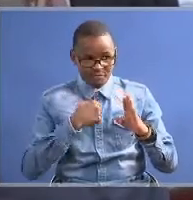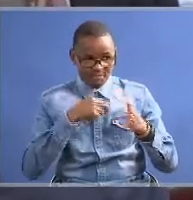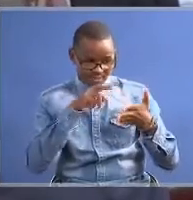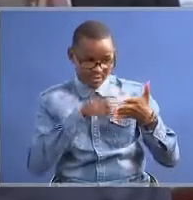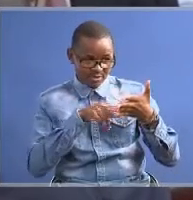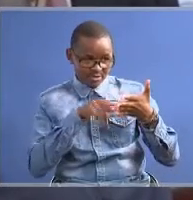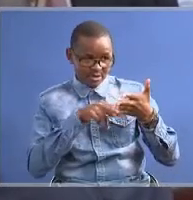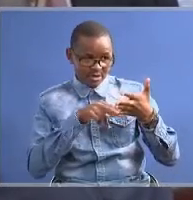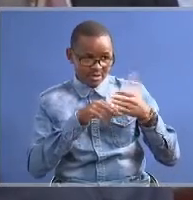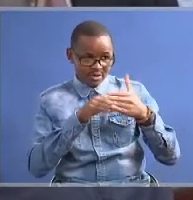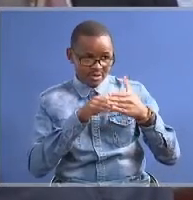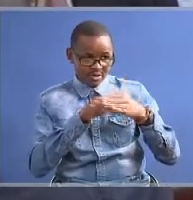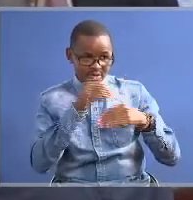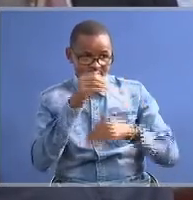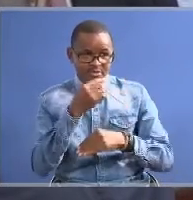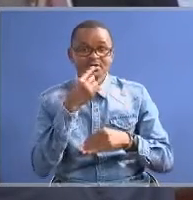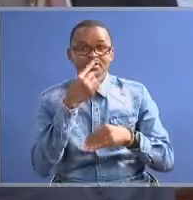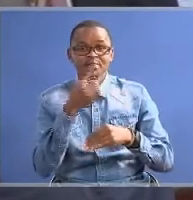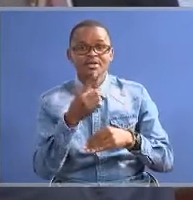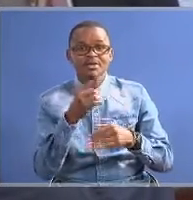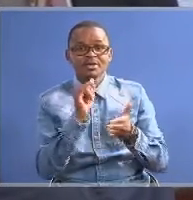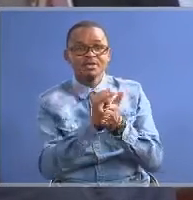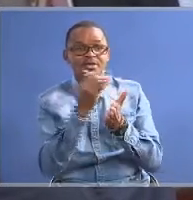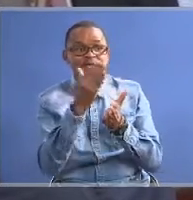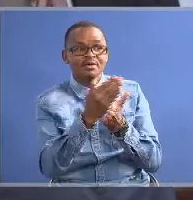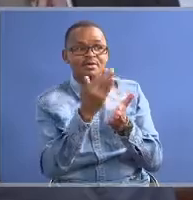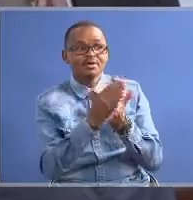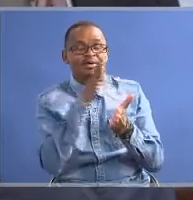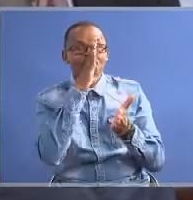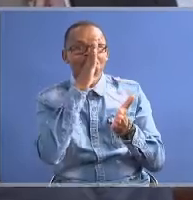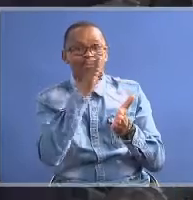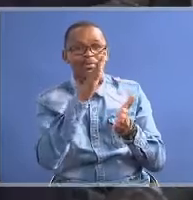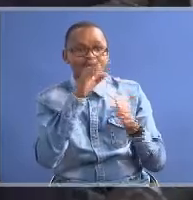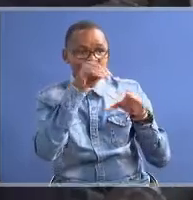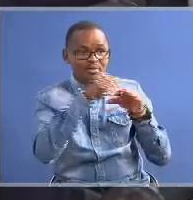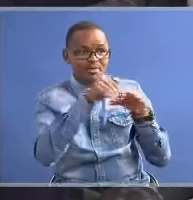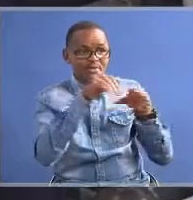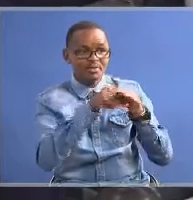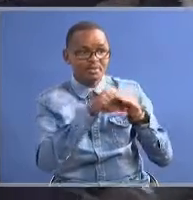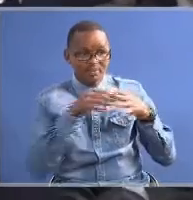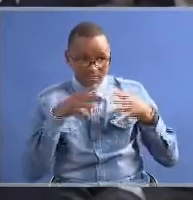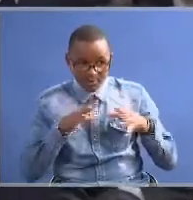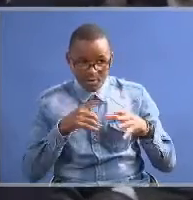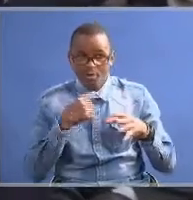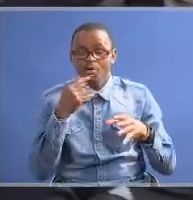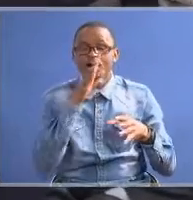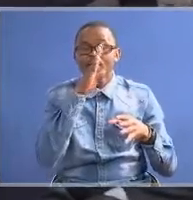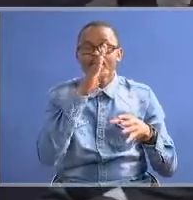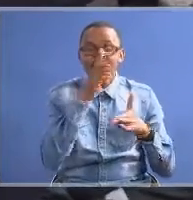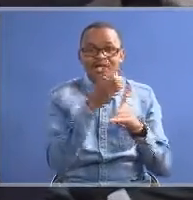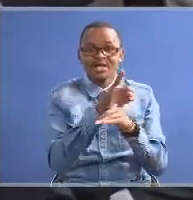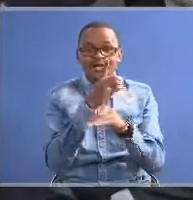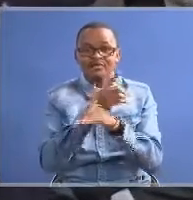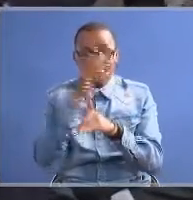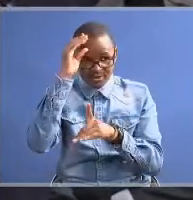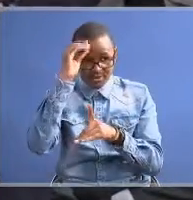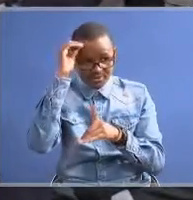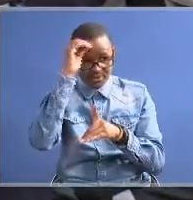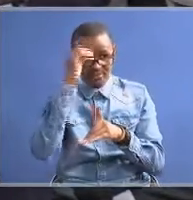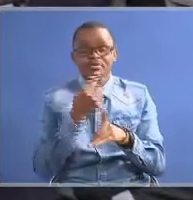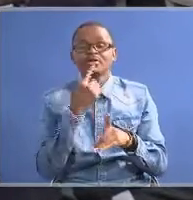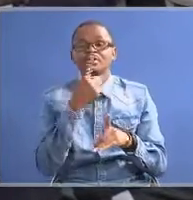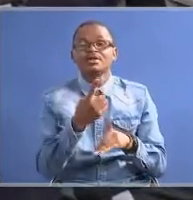this stage without saying that this program has been good to deliver the people who have different opinions to speak what they want to